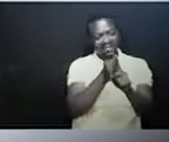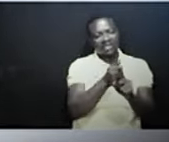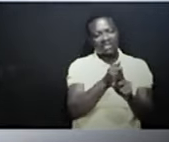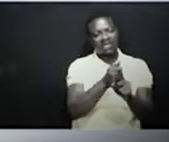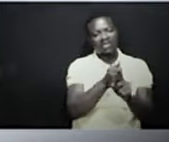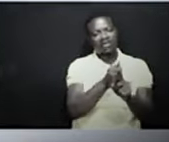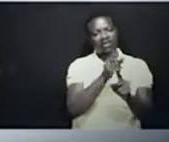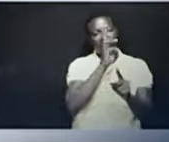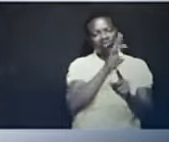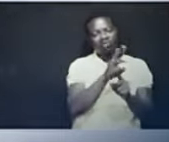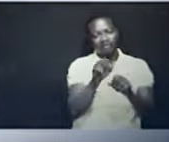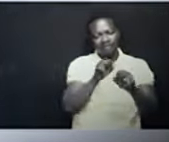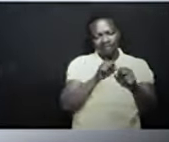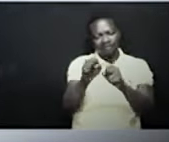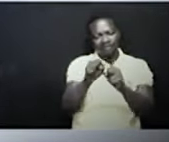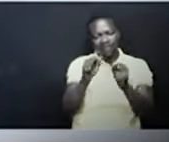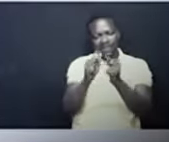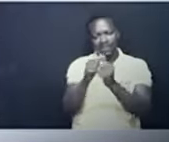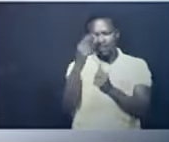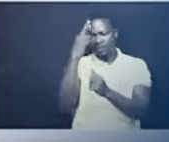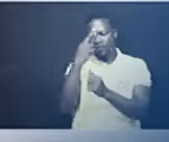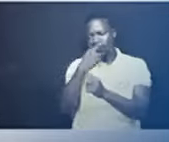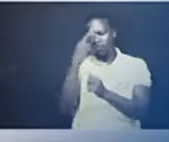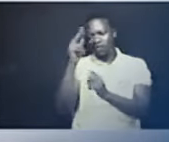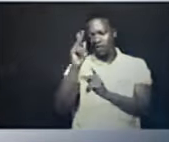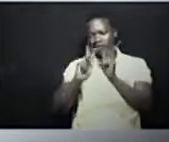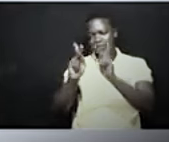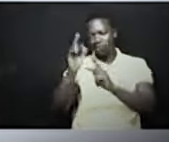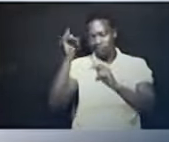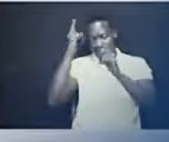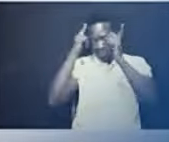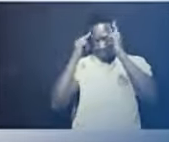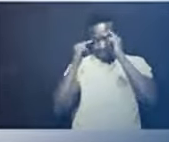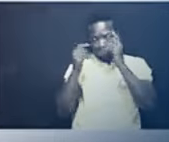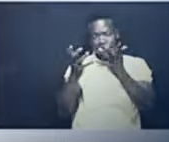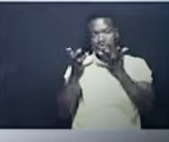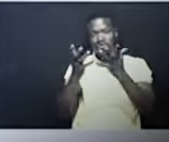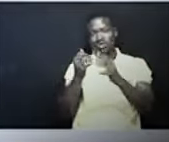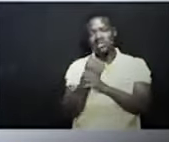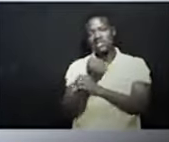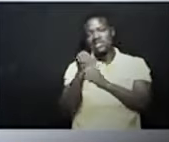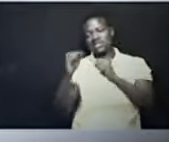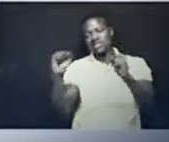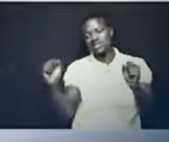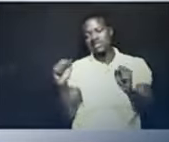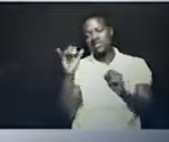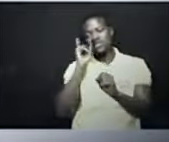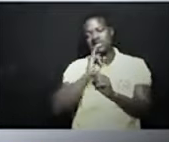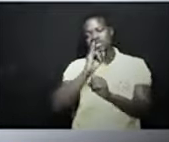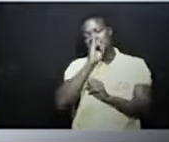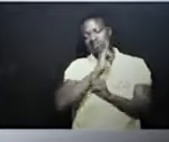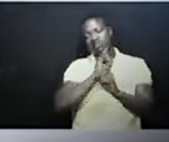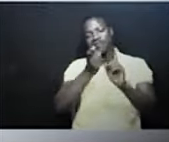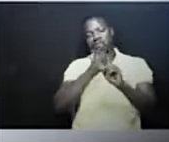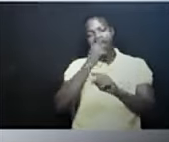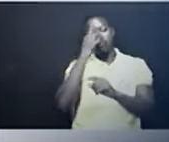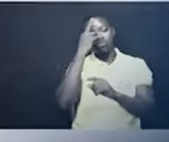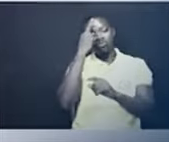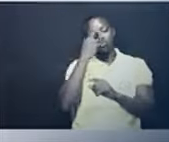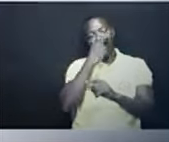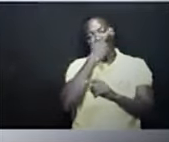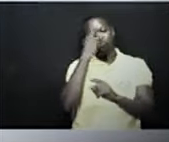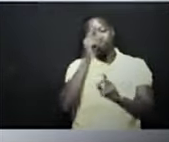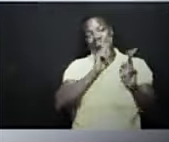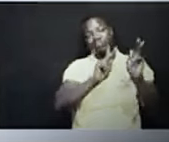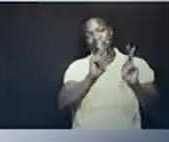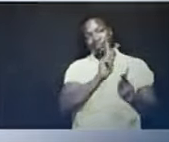Romans because they want to liberate the Israelites from the hands of the Romans. You therefore be in so and not want to engage